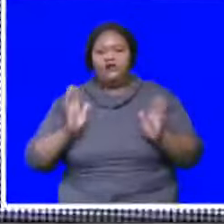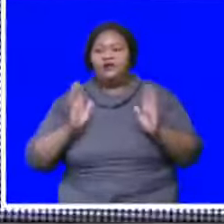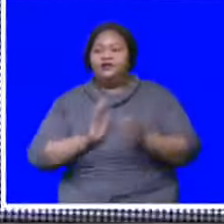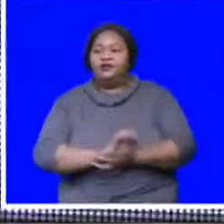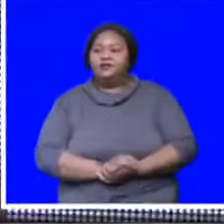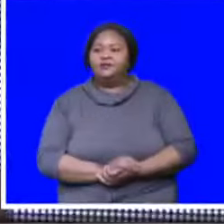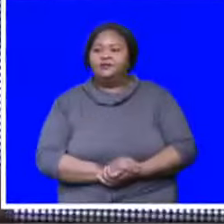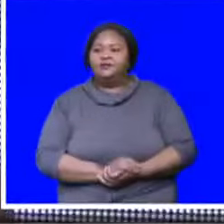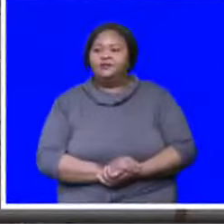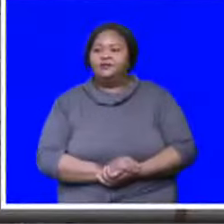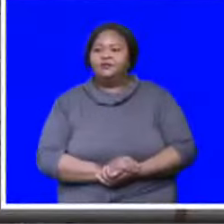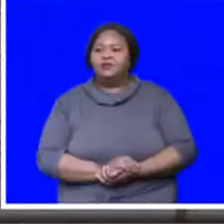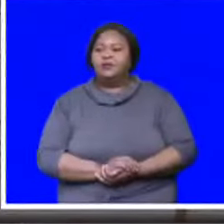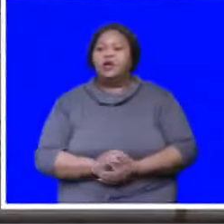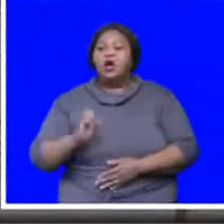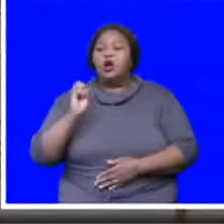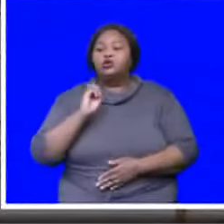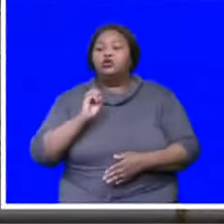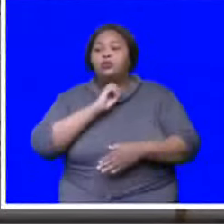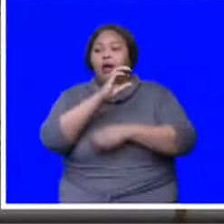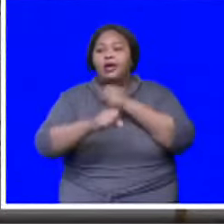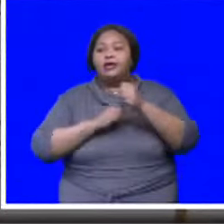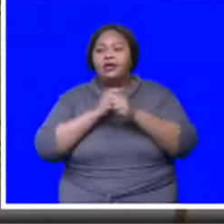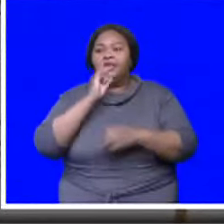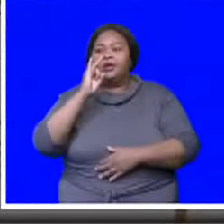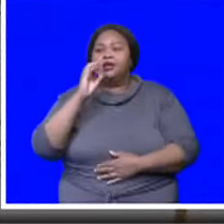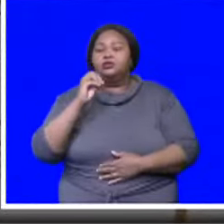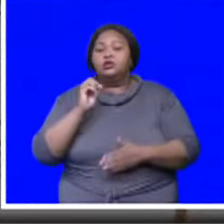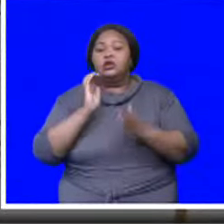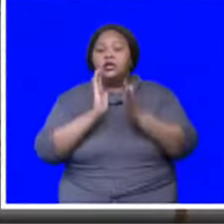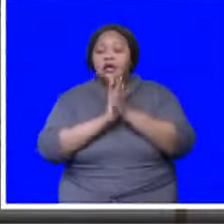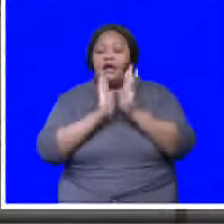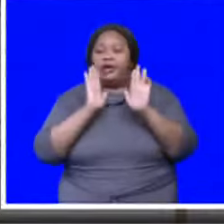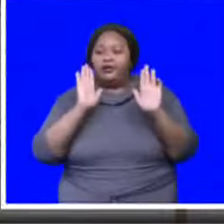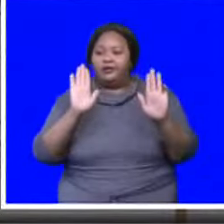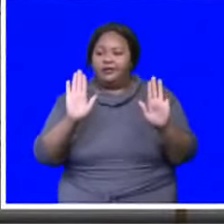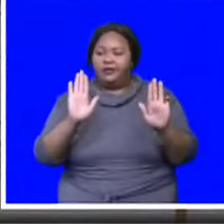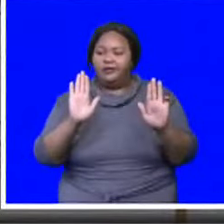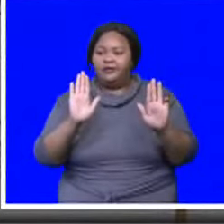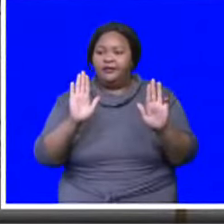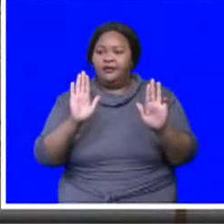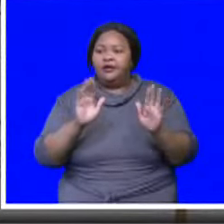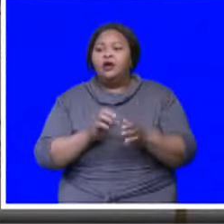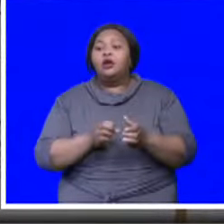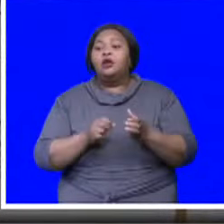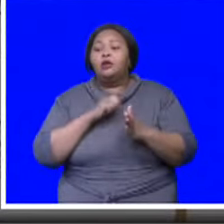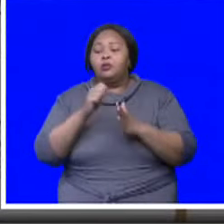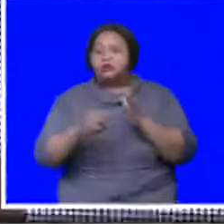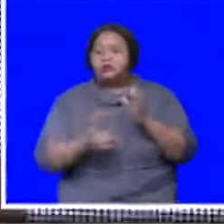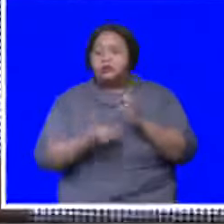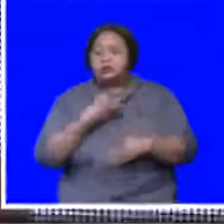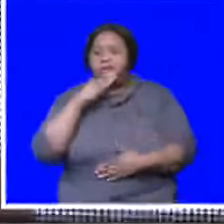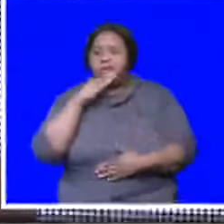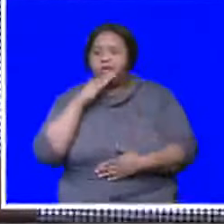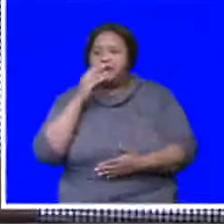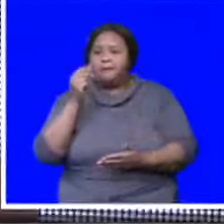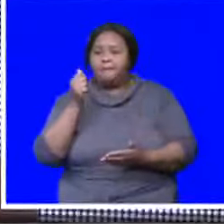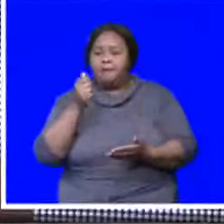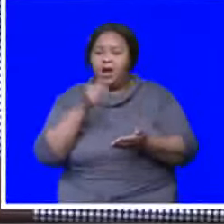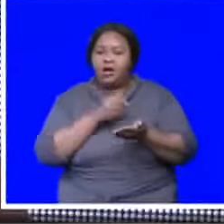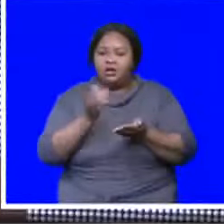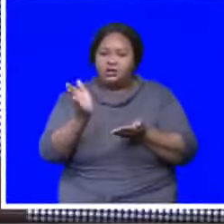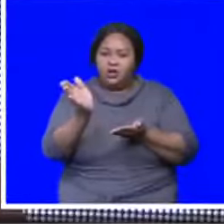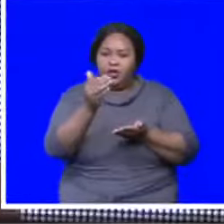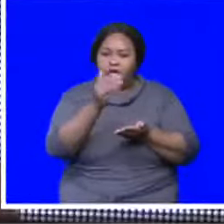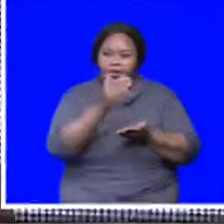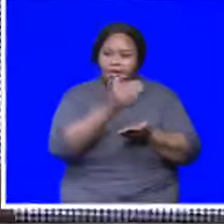October 2019. Some of the work entailed in gathering data for museum involved digging through the bank's